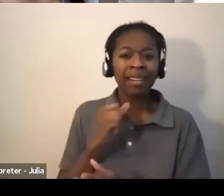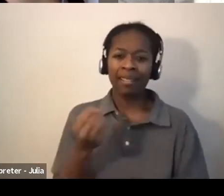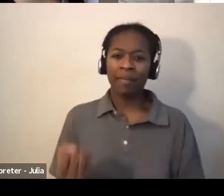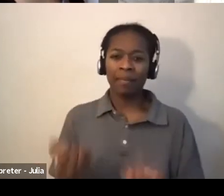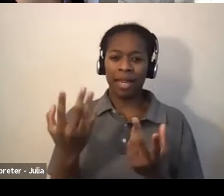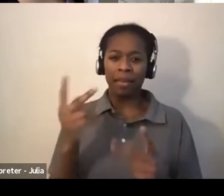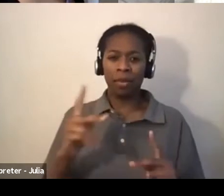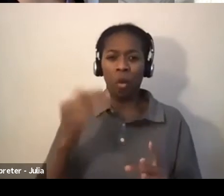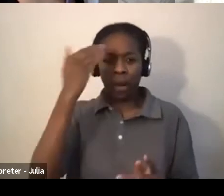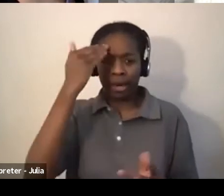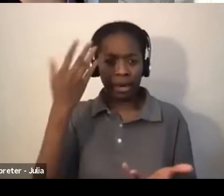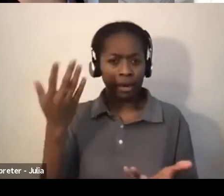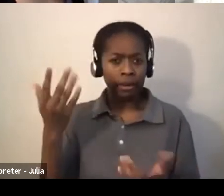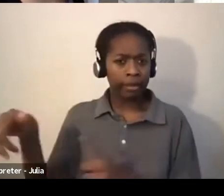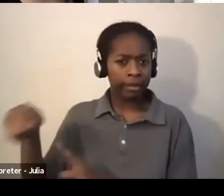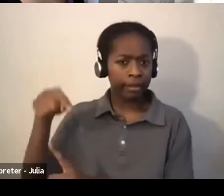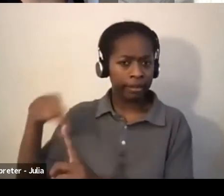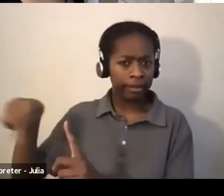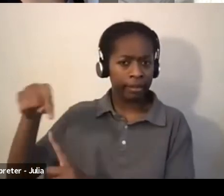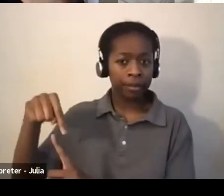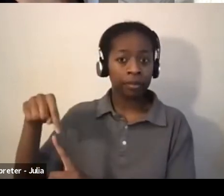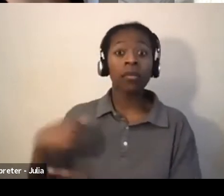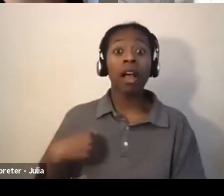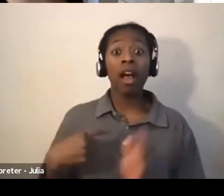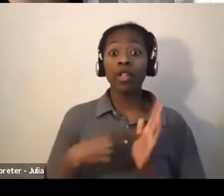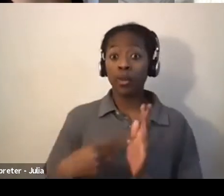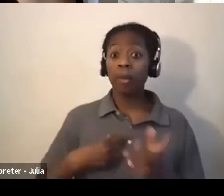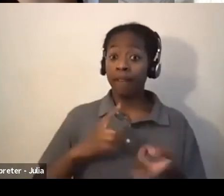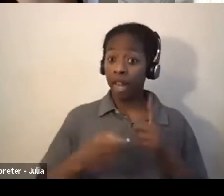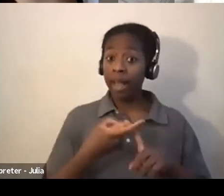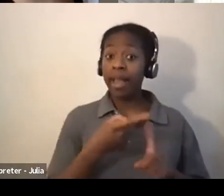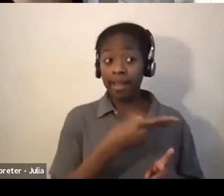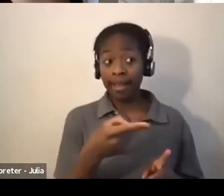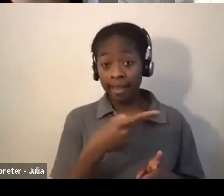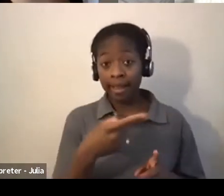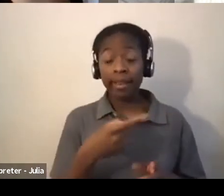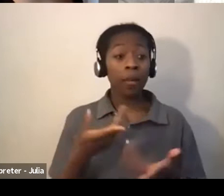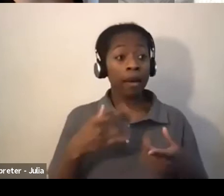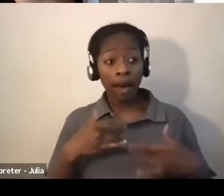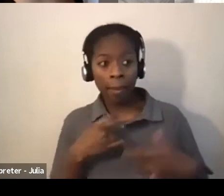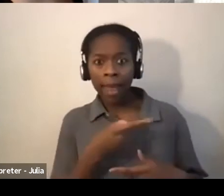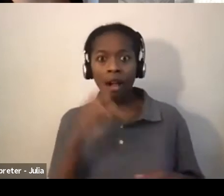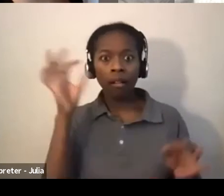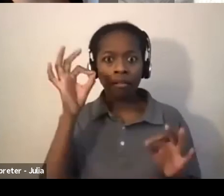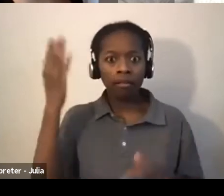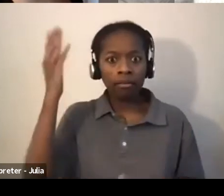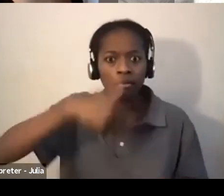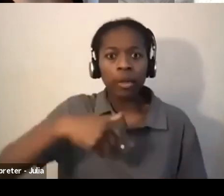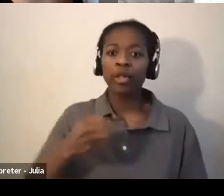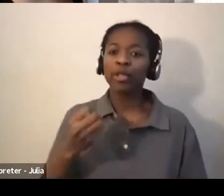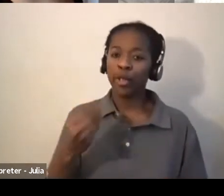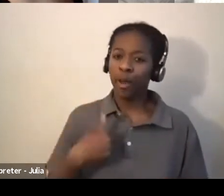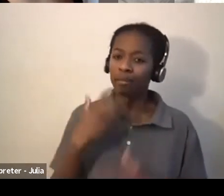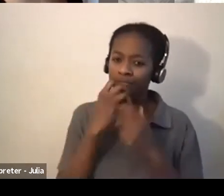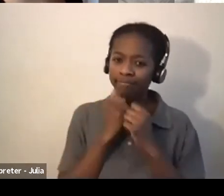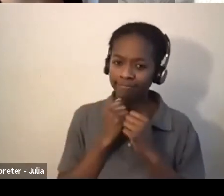on, because I showed my friends a couple things of what's going on and they don't even see it. So that's why it's important to me. And also too,